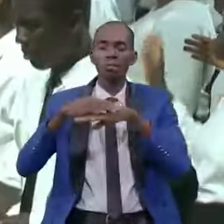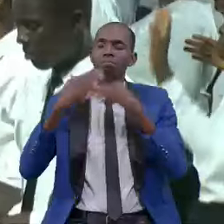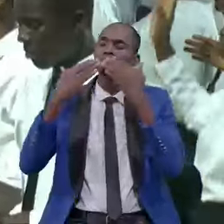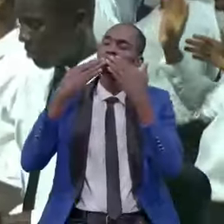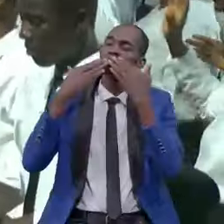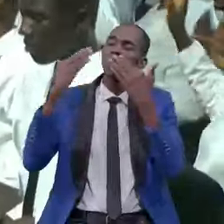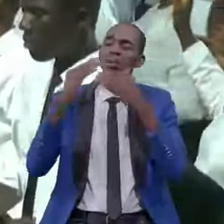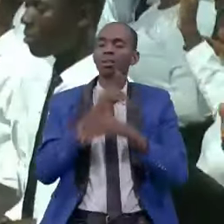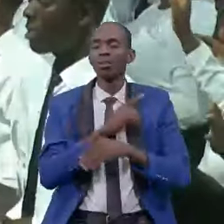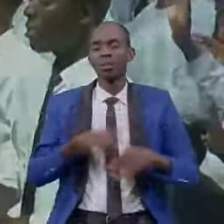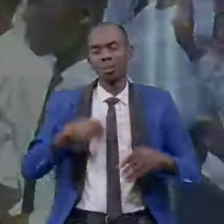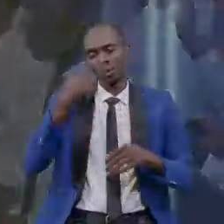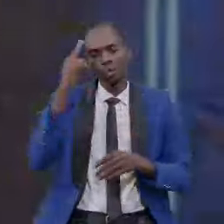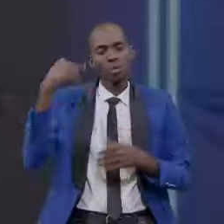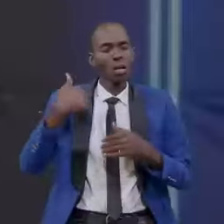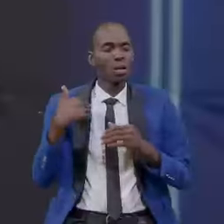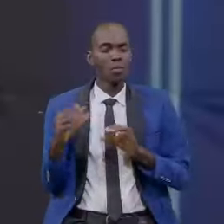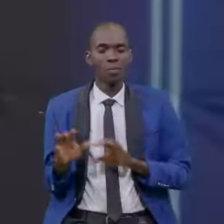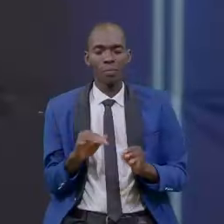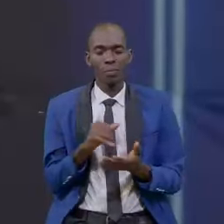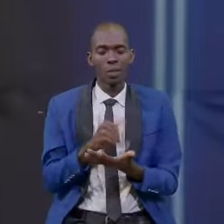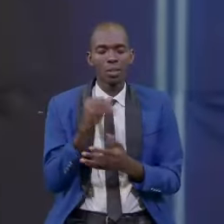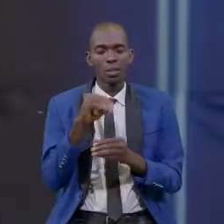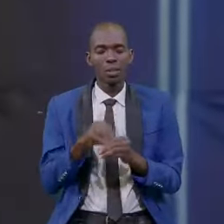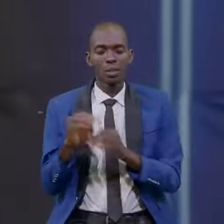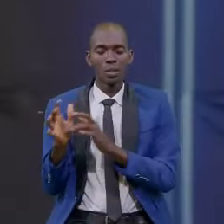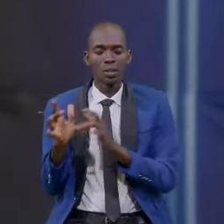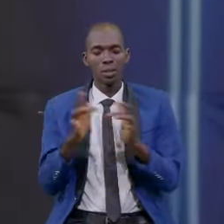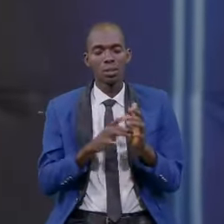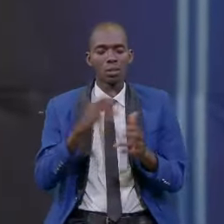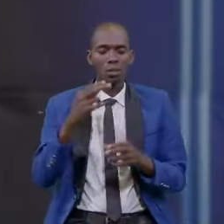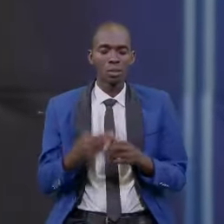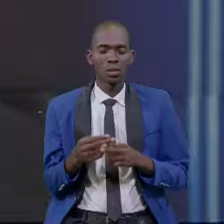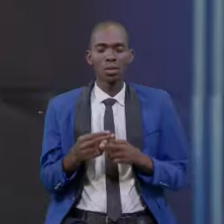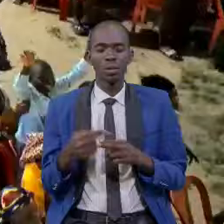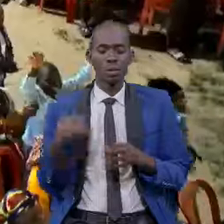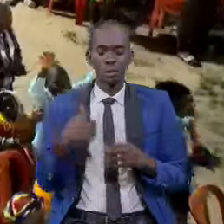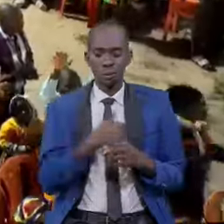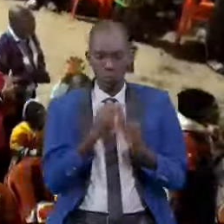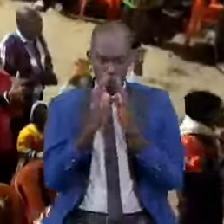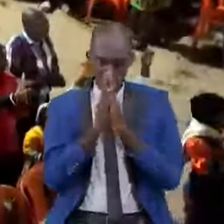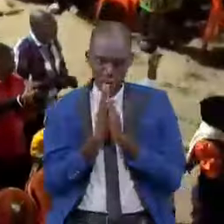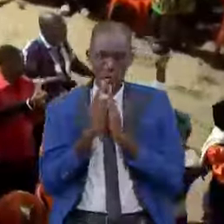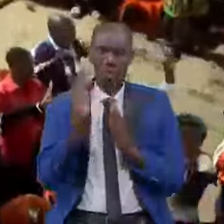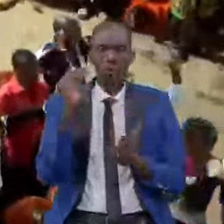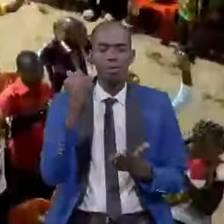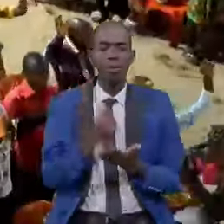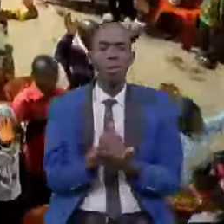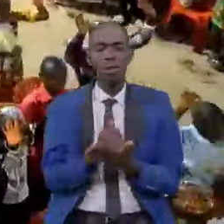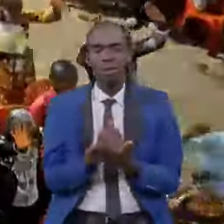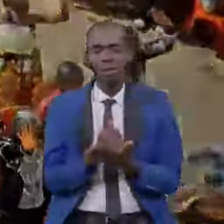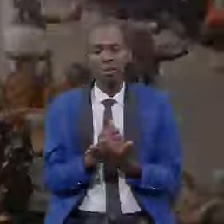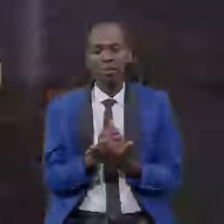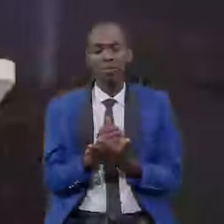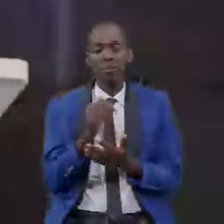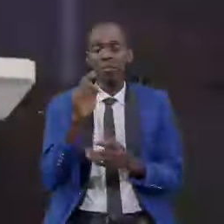because we know it is done. In Jesus' name we pray. Amen. A good,